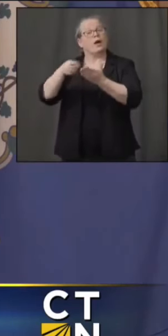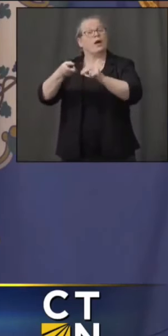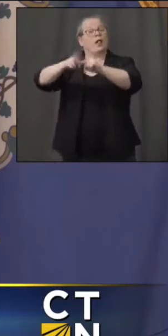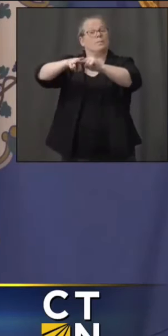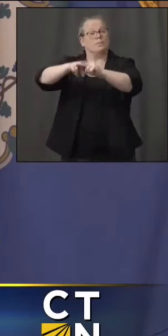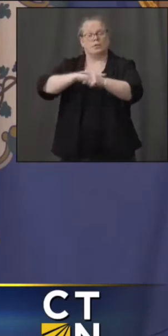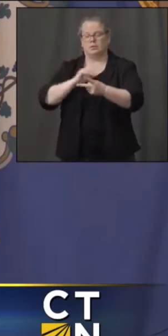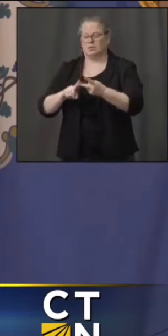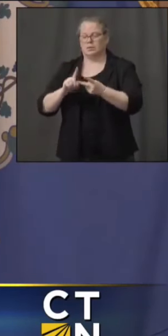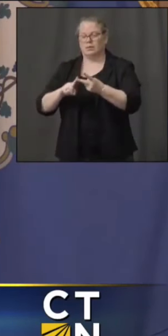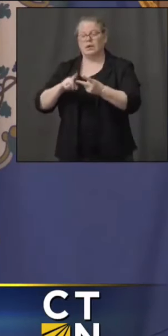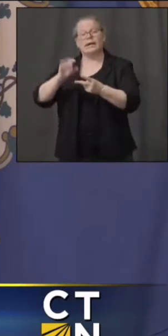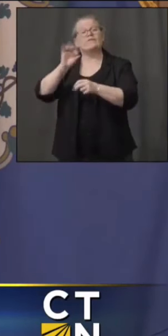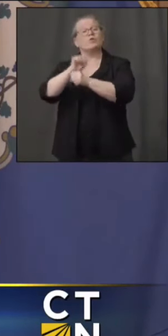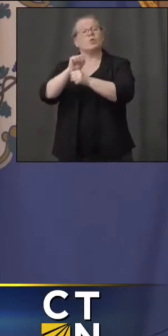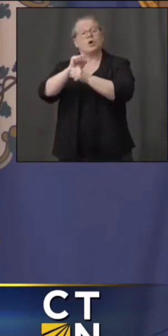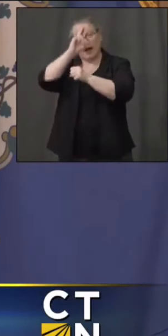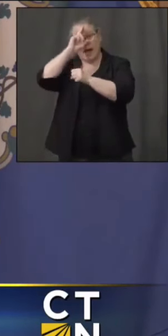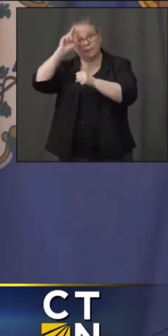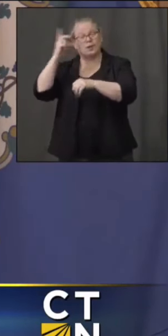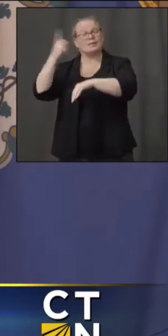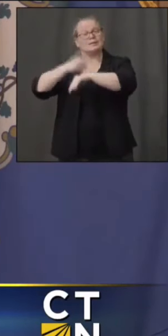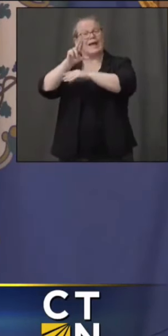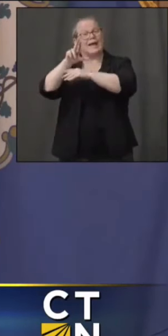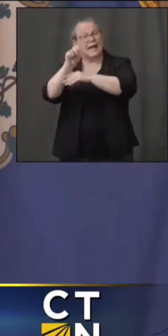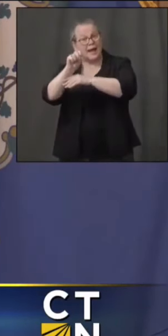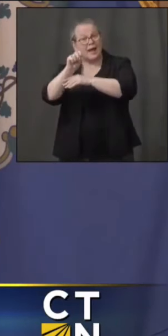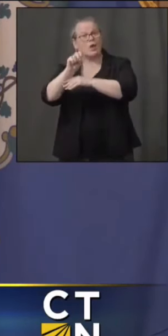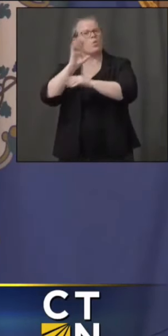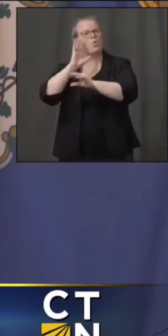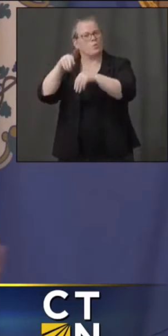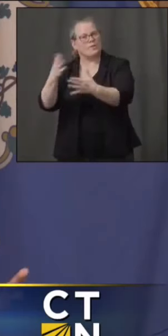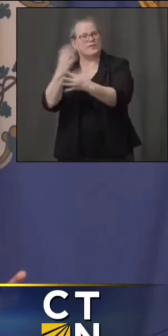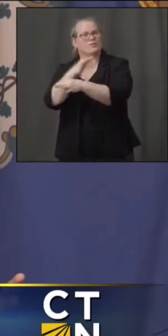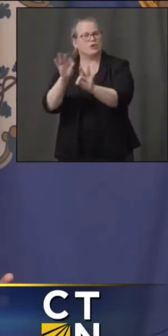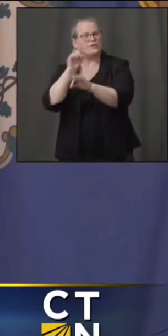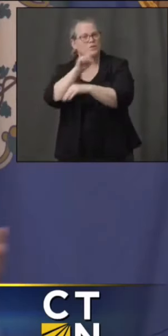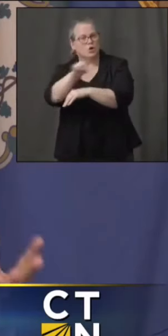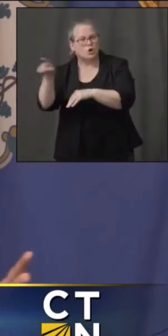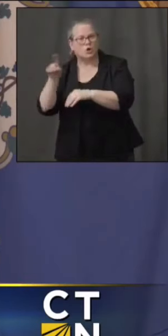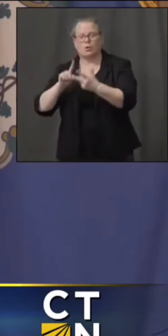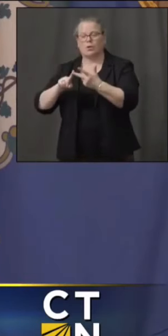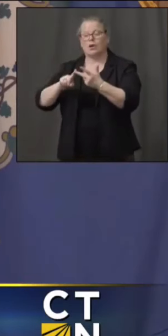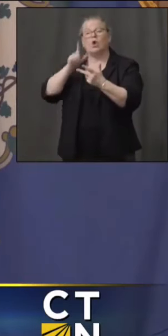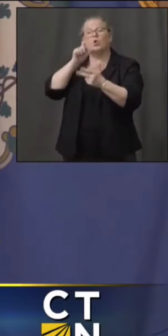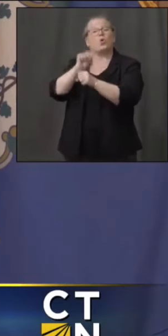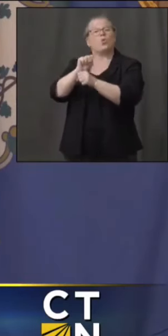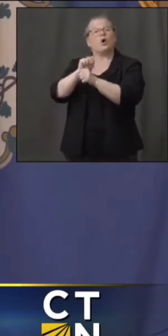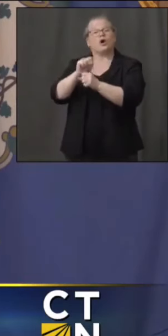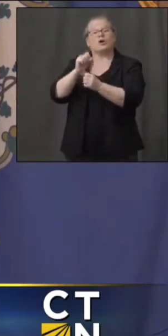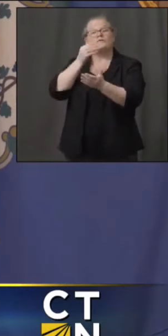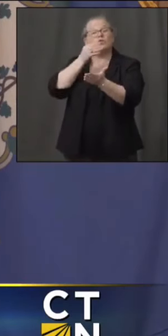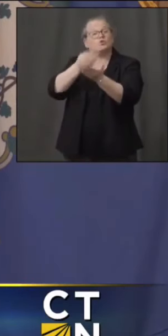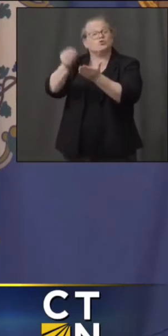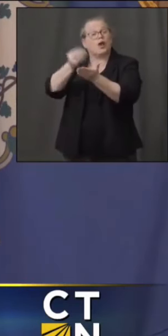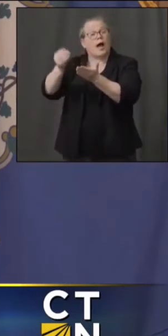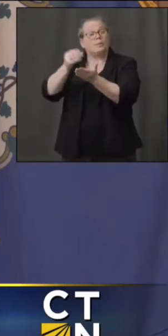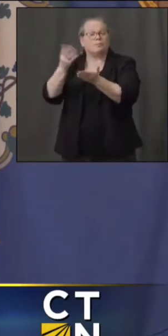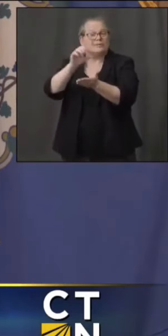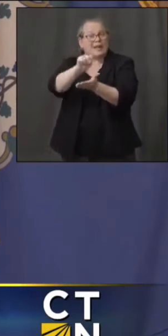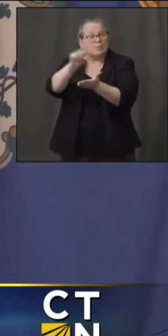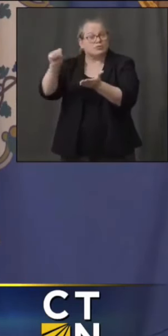providing subsidies for your daycare going forward. If you're a nurse, we've got life insurance policies. So we're doing everything we